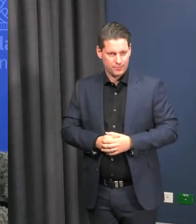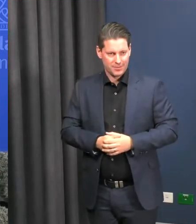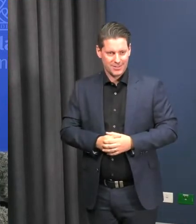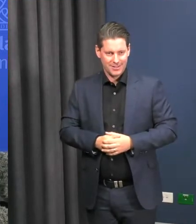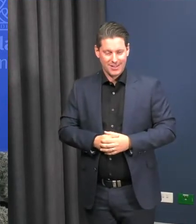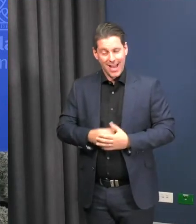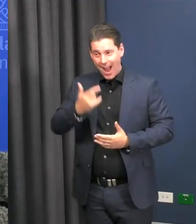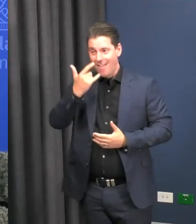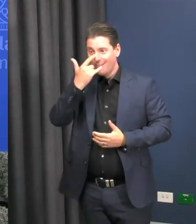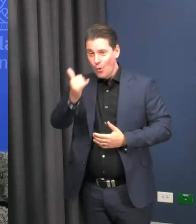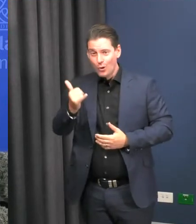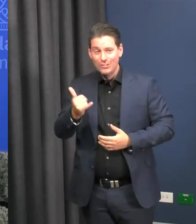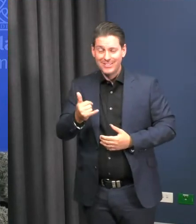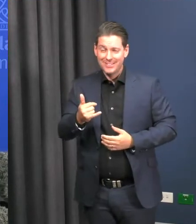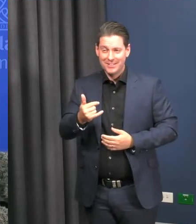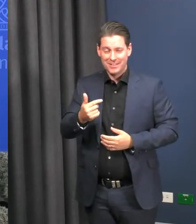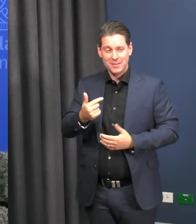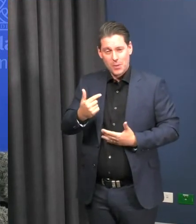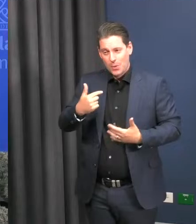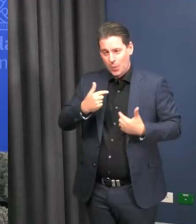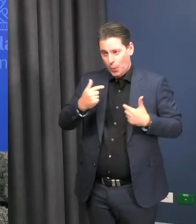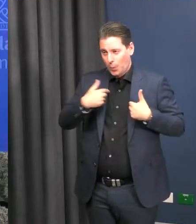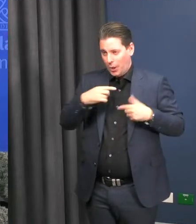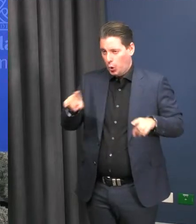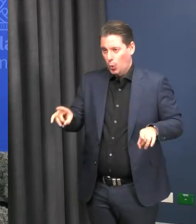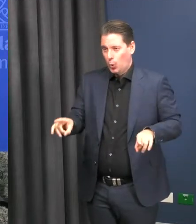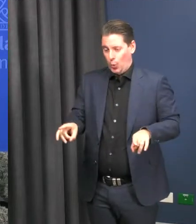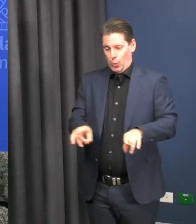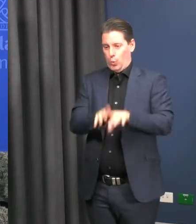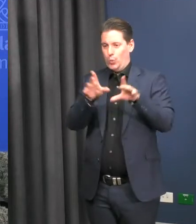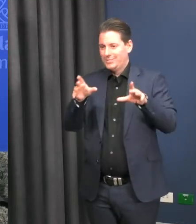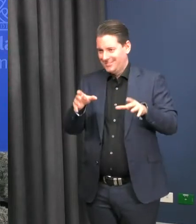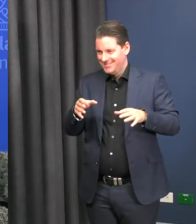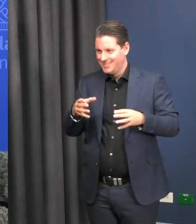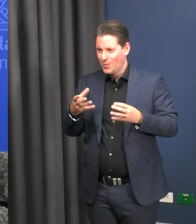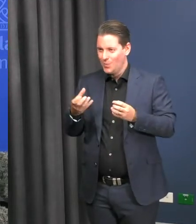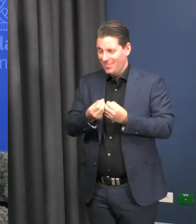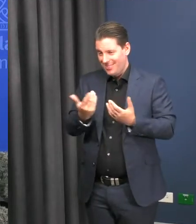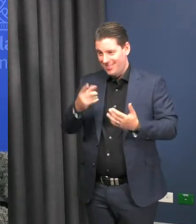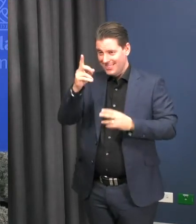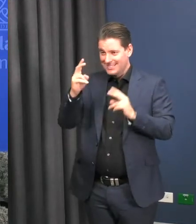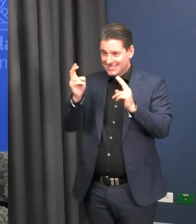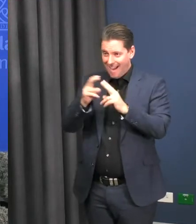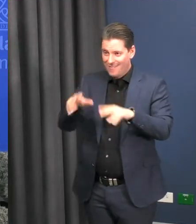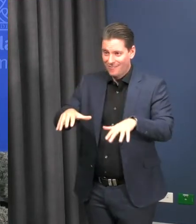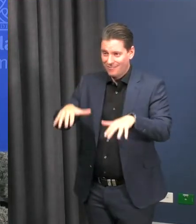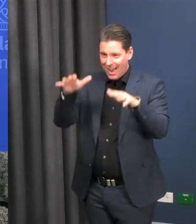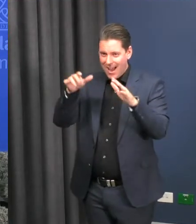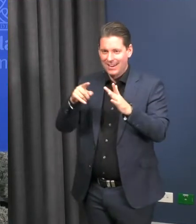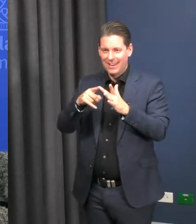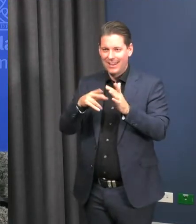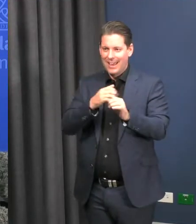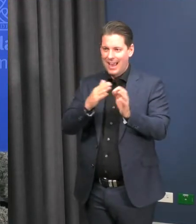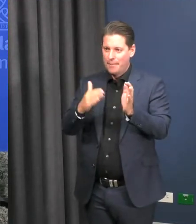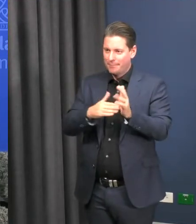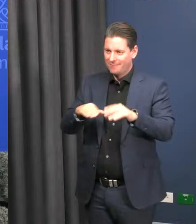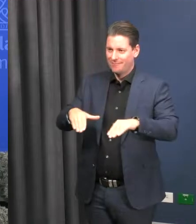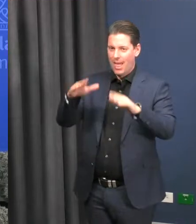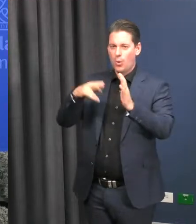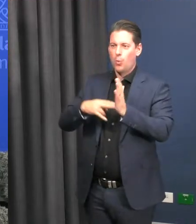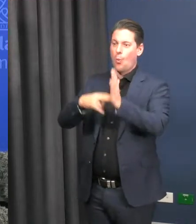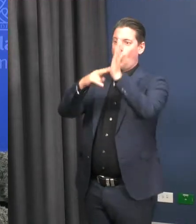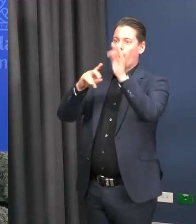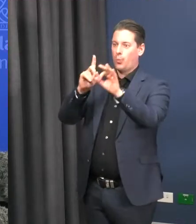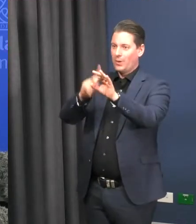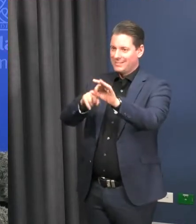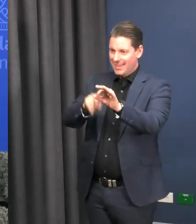of experience dealing with the recent event in Townsville and Ingham in northern Queensland,